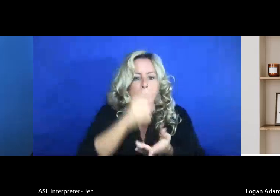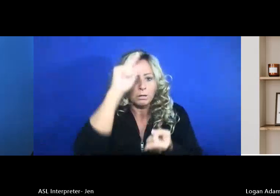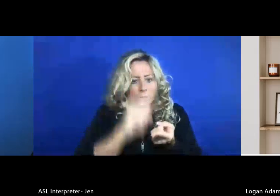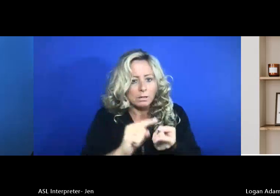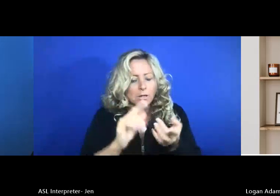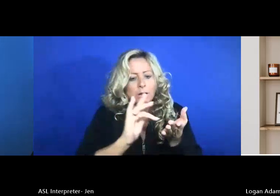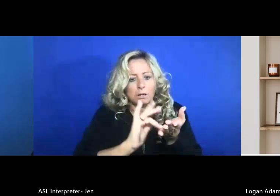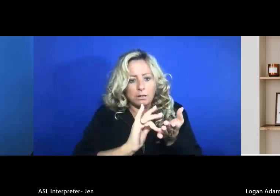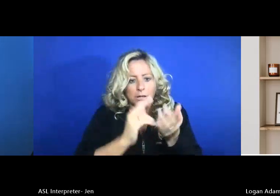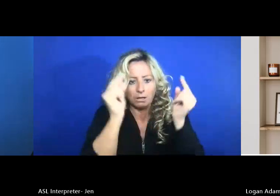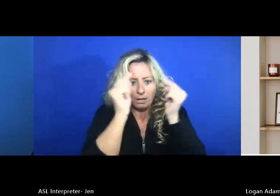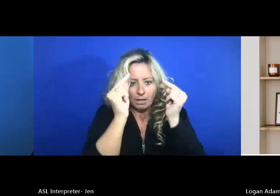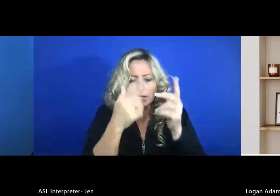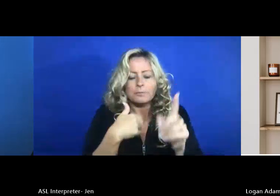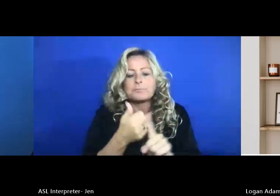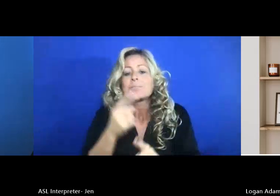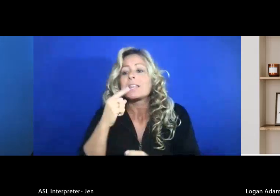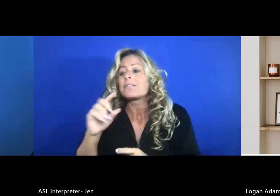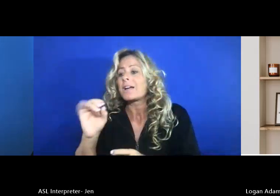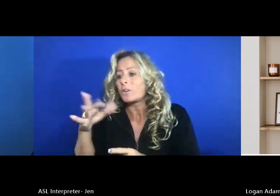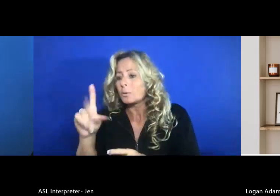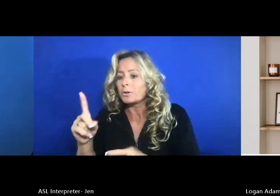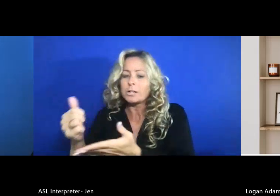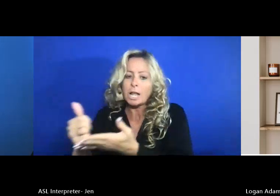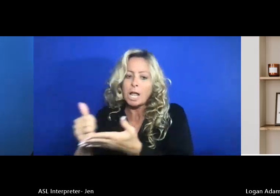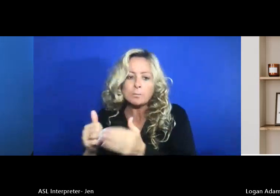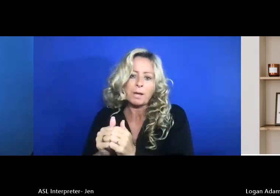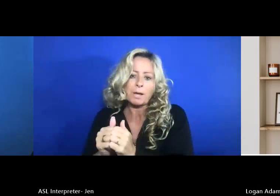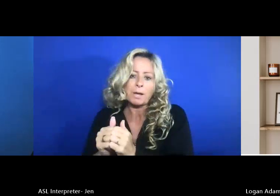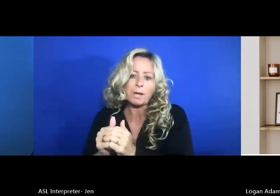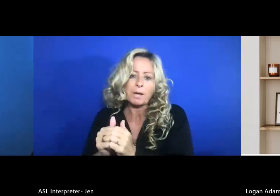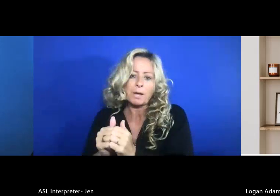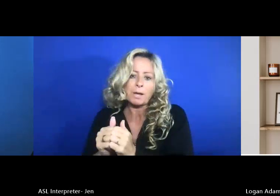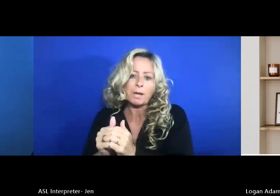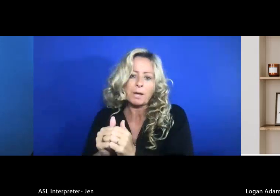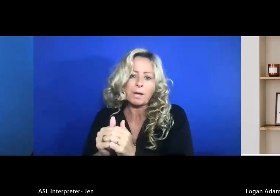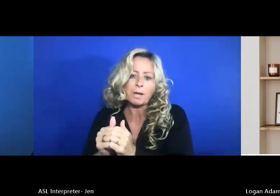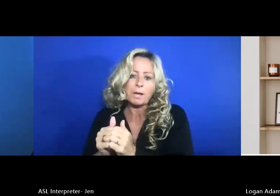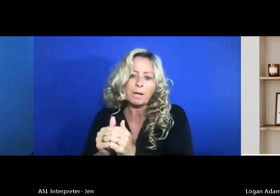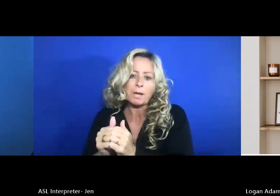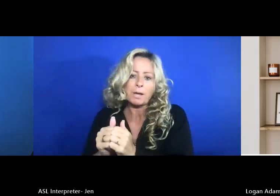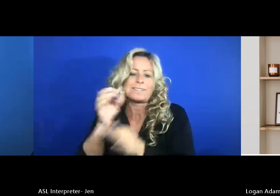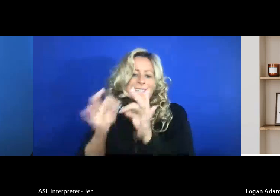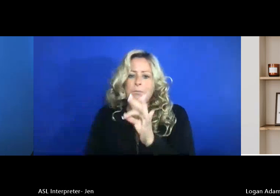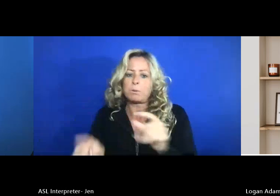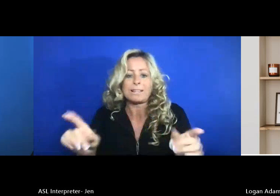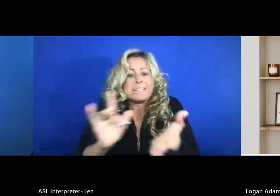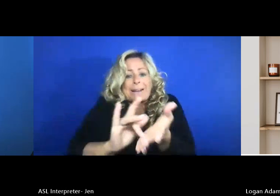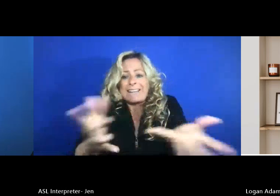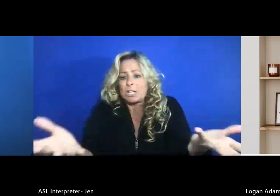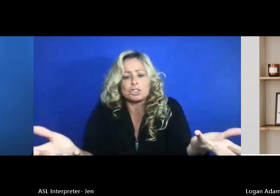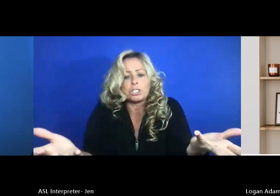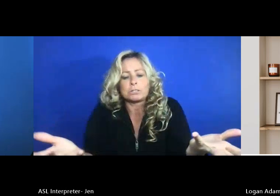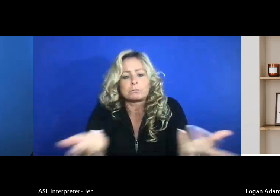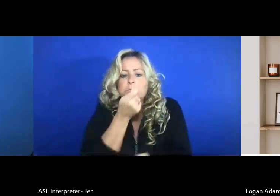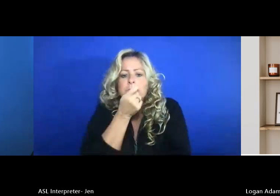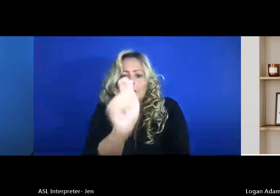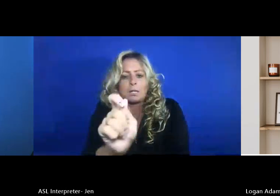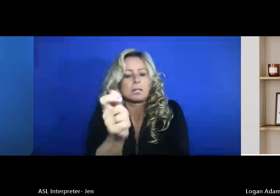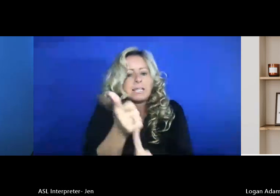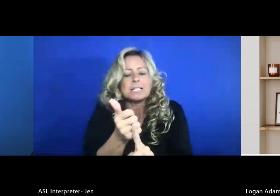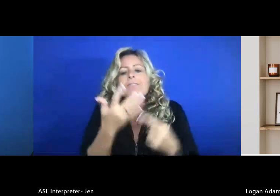If I have an opioid use disorder, I take a medication, it treats my opioid use disorder. And it really is just that simple. It's a medication. And we are